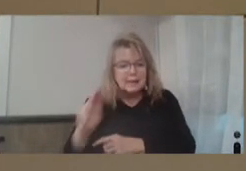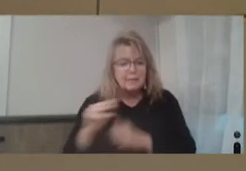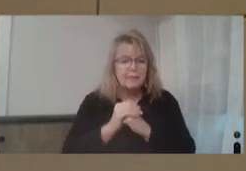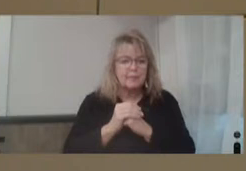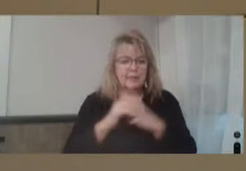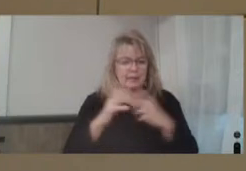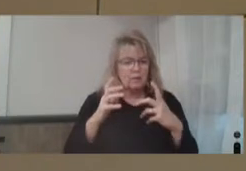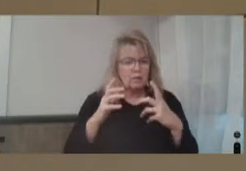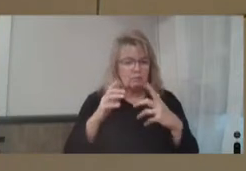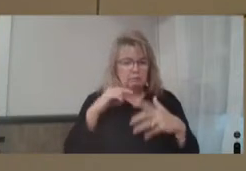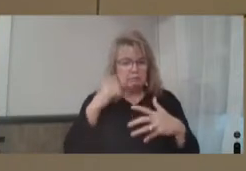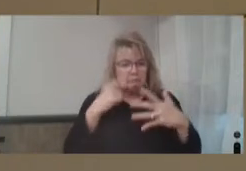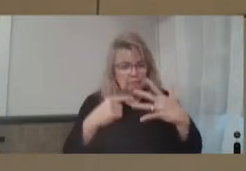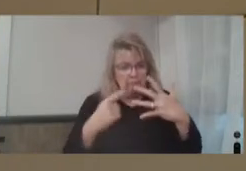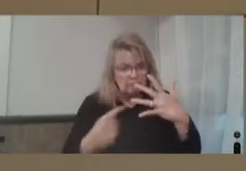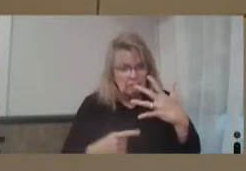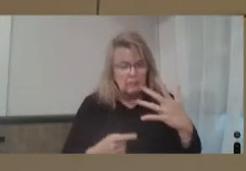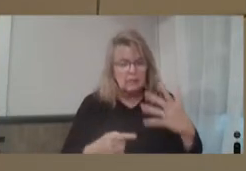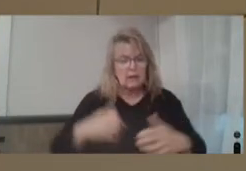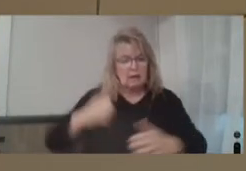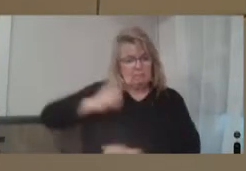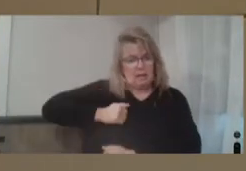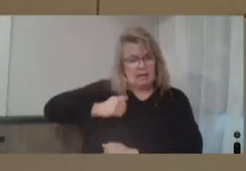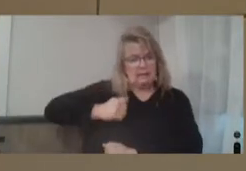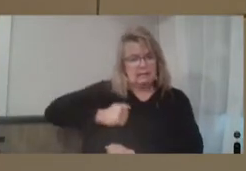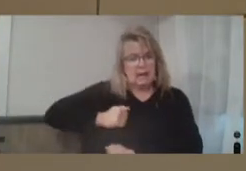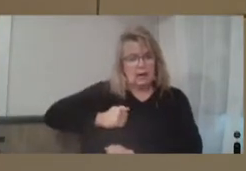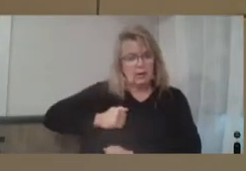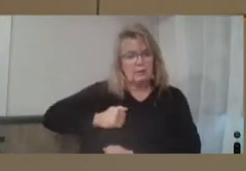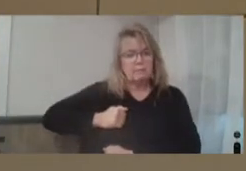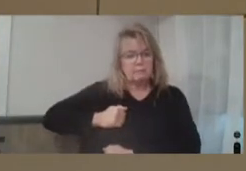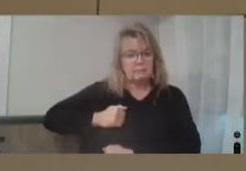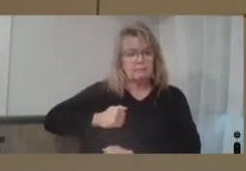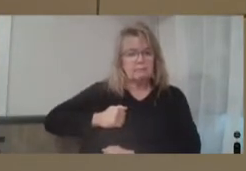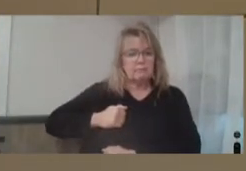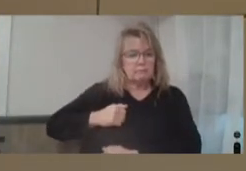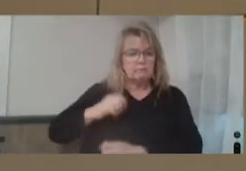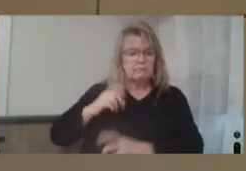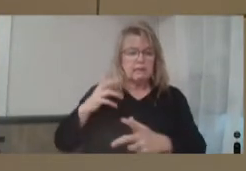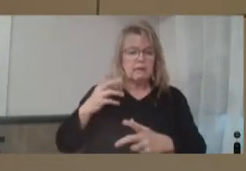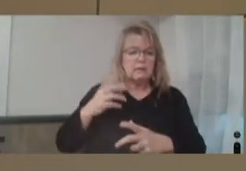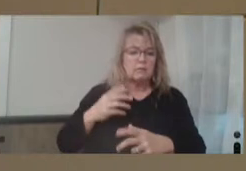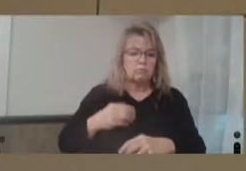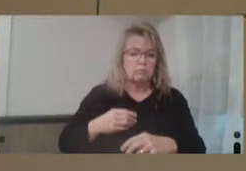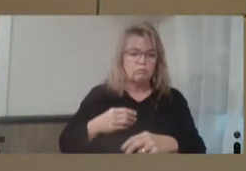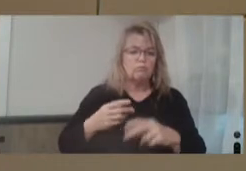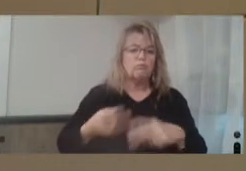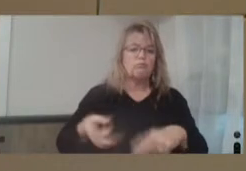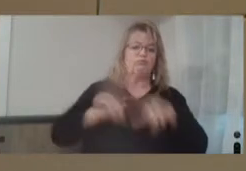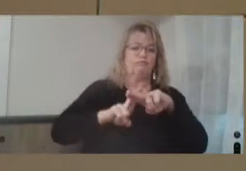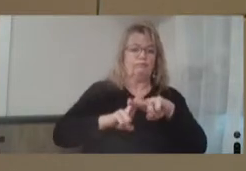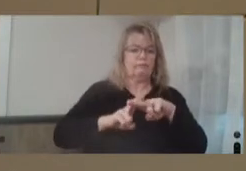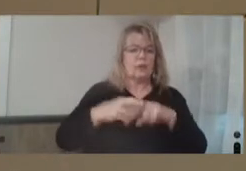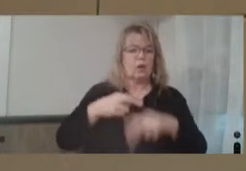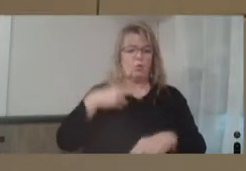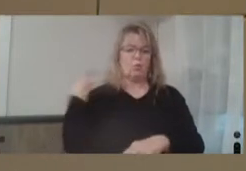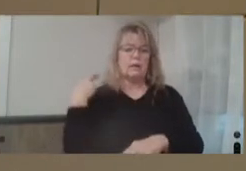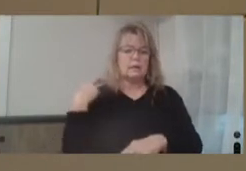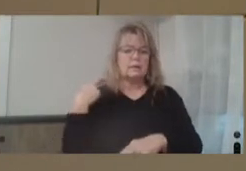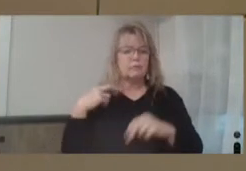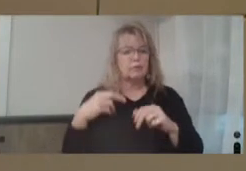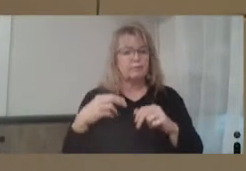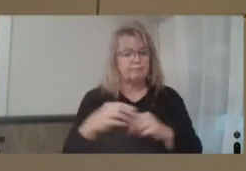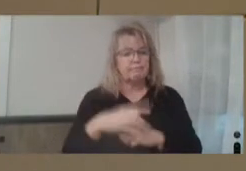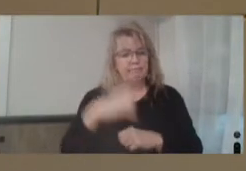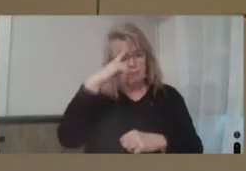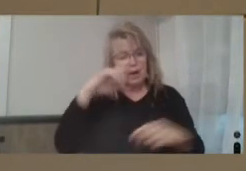whereas active duty and reserve military members are at an increased risk for sustaining brain injury compared to